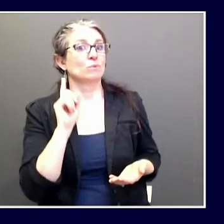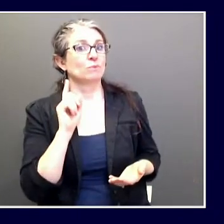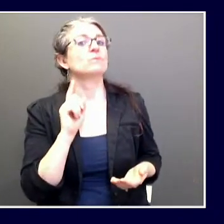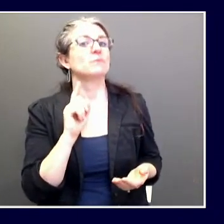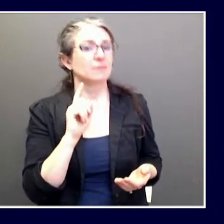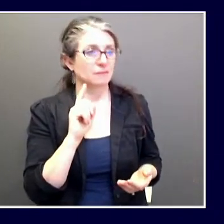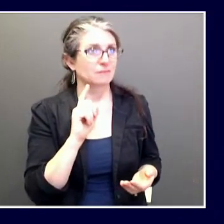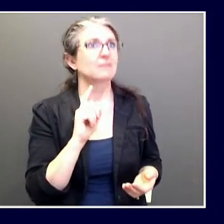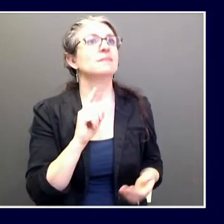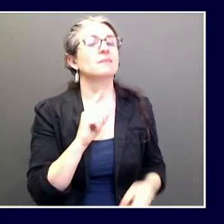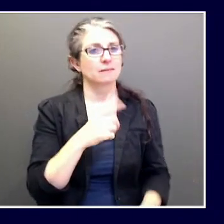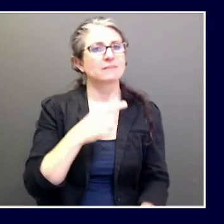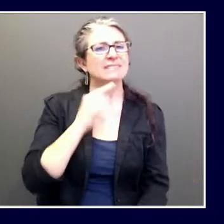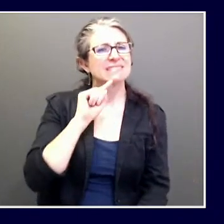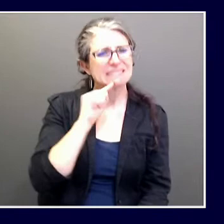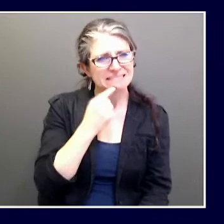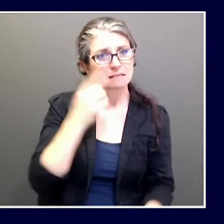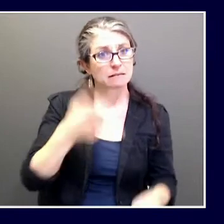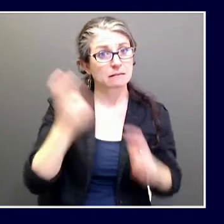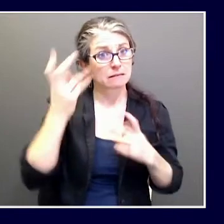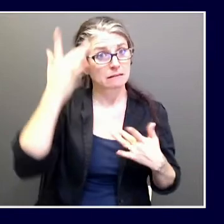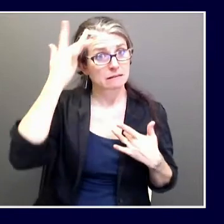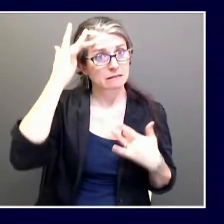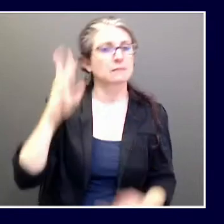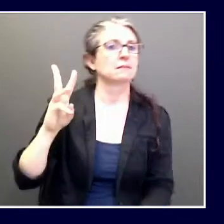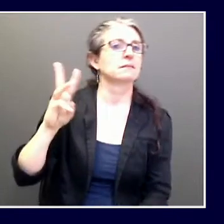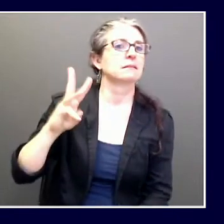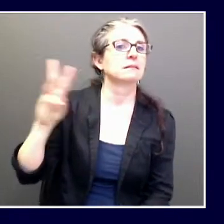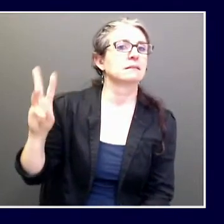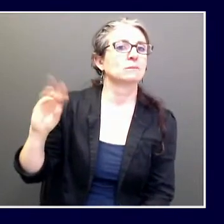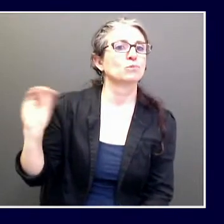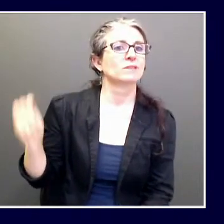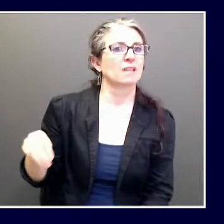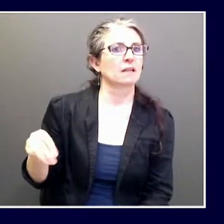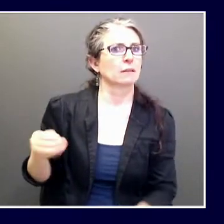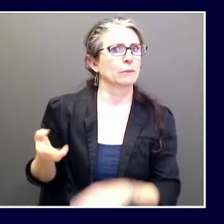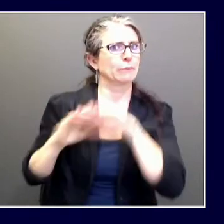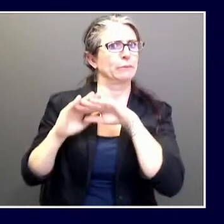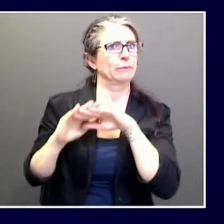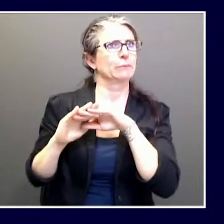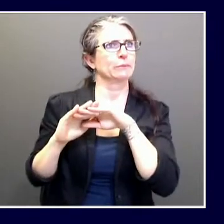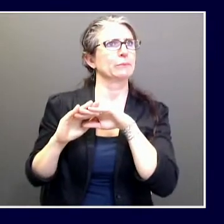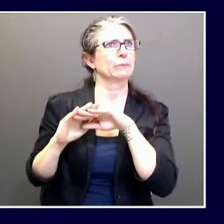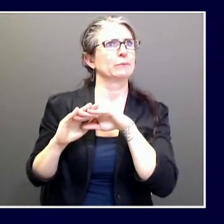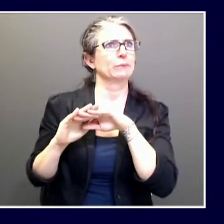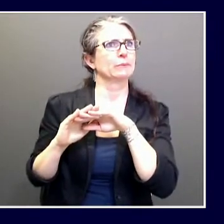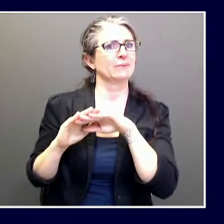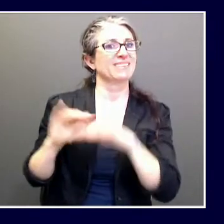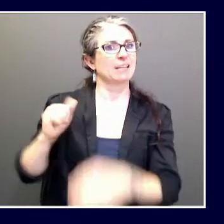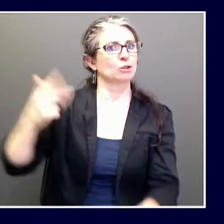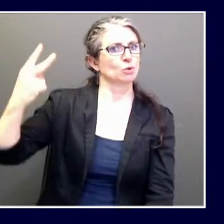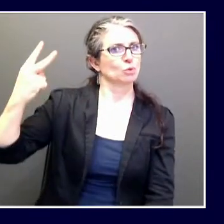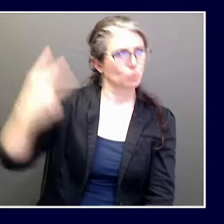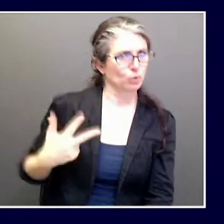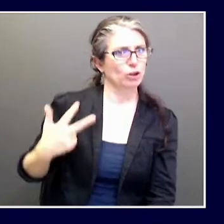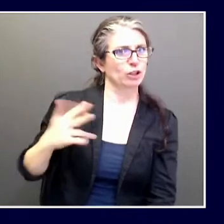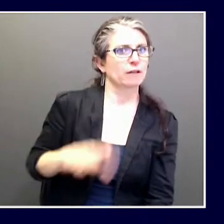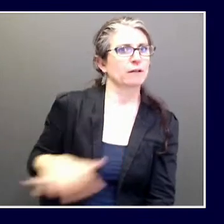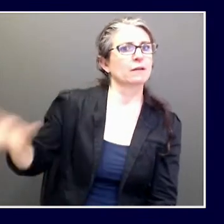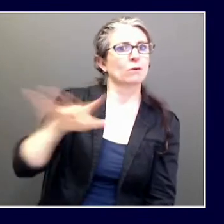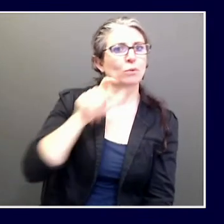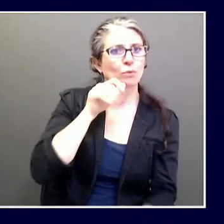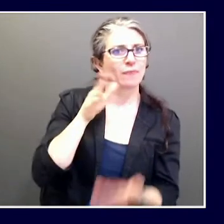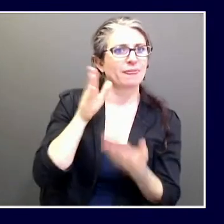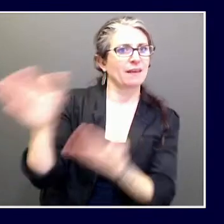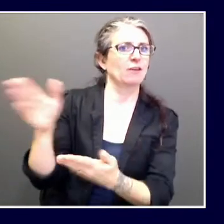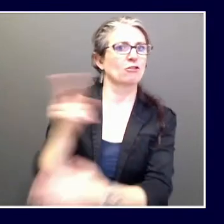66% or 2/3 of everyone in a Maine hospital was not fully vaccinated. Got it. Thank you very much.